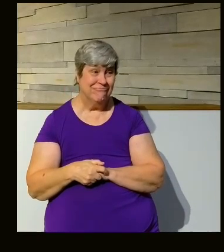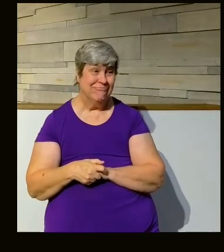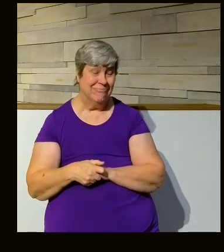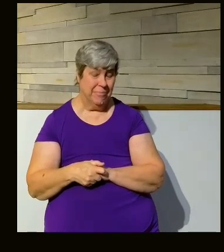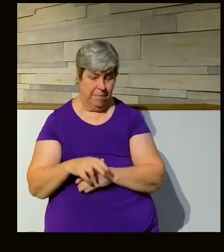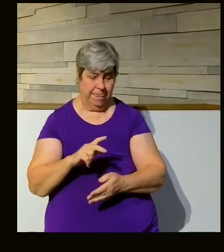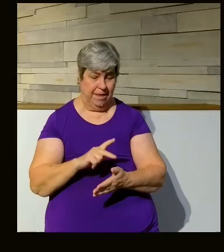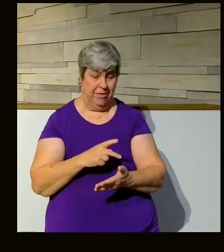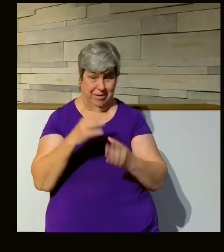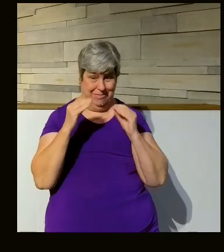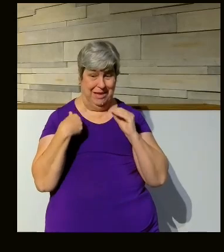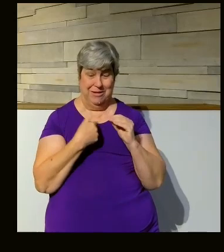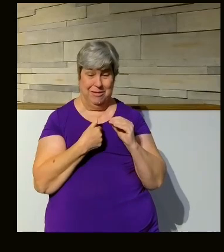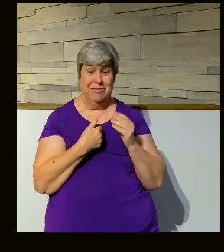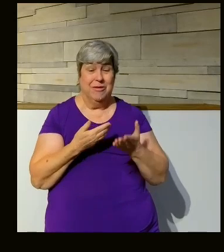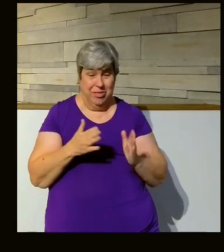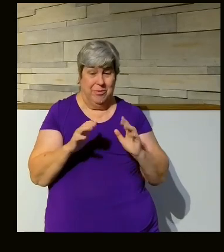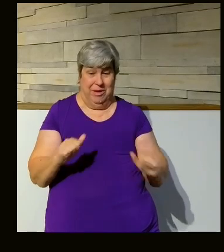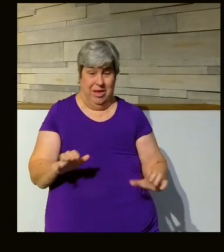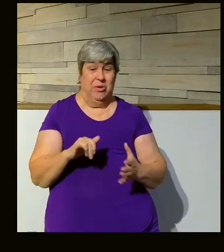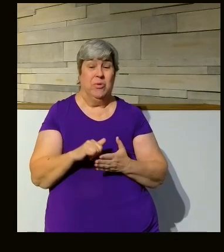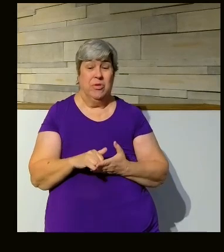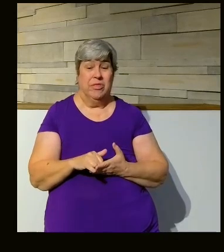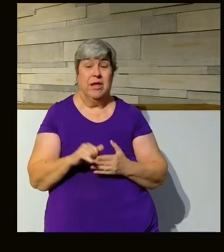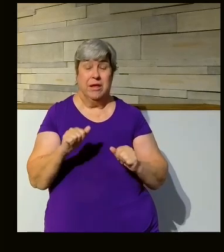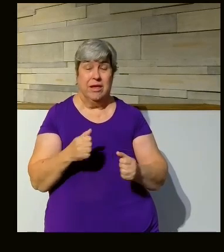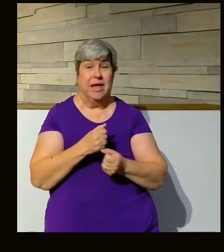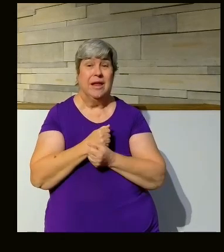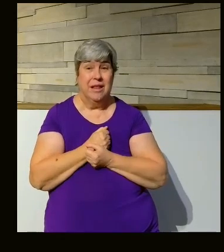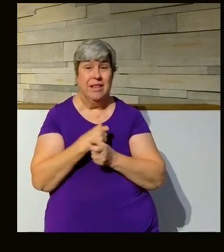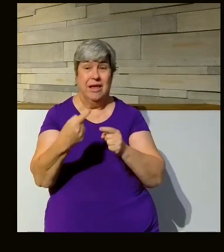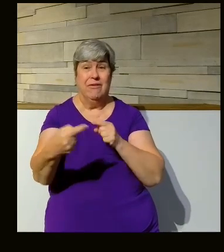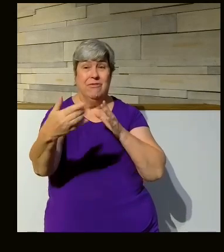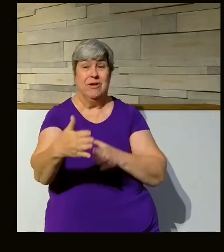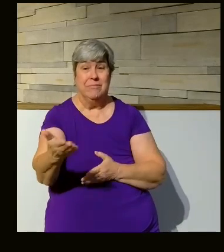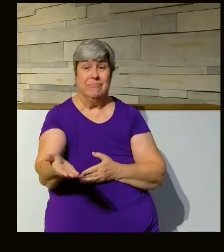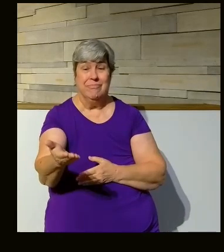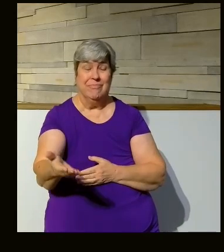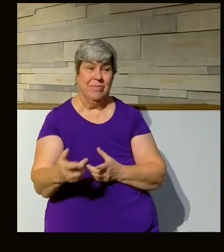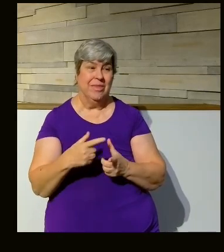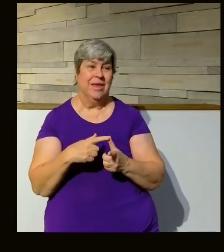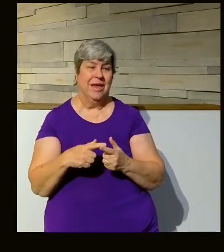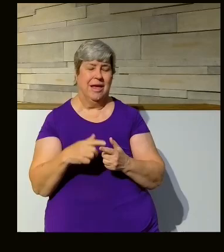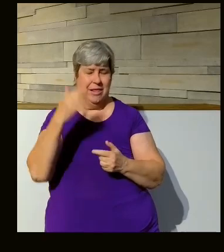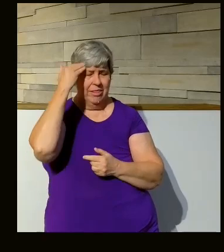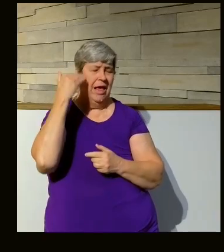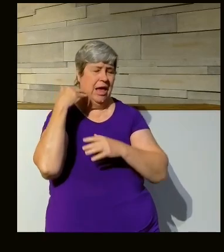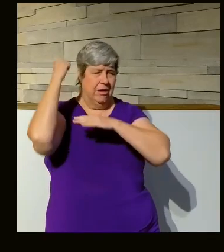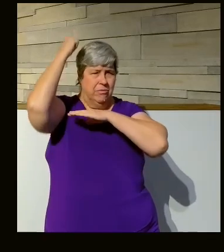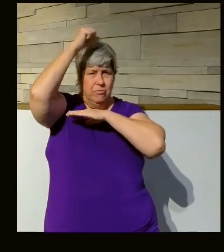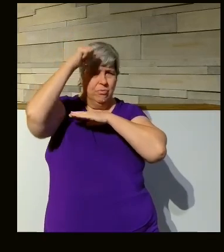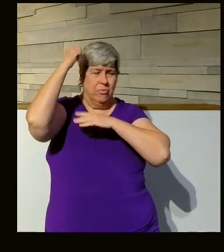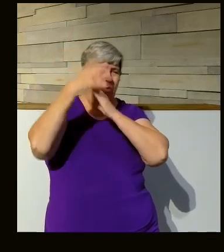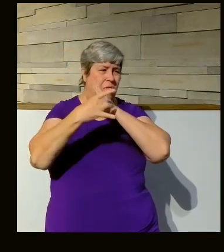And the psalm is teaching us that, yes, there's a way that you can do that. You can love your enemies. And then anoint a head with oil. It's